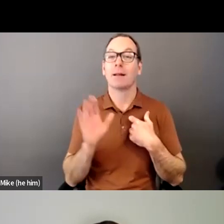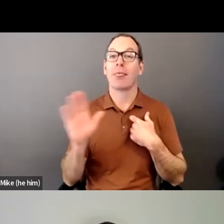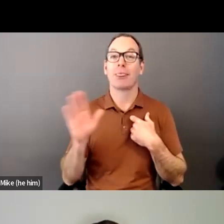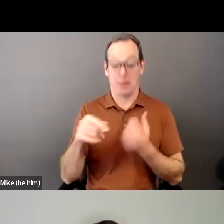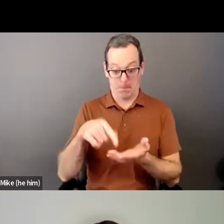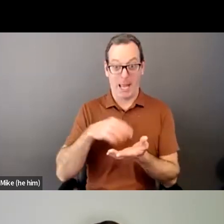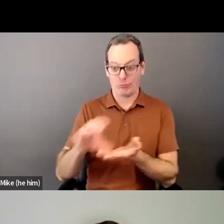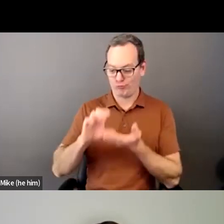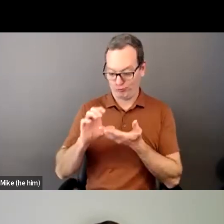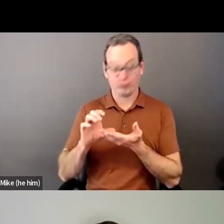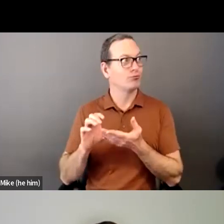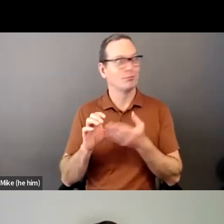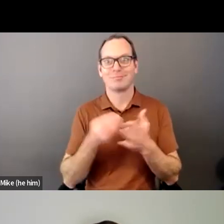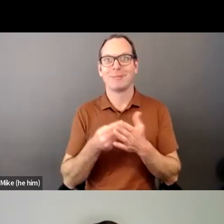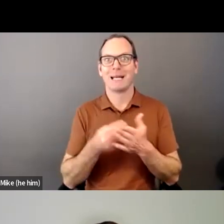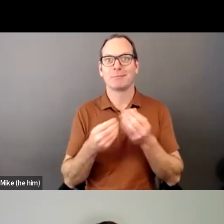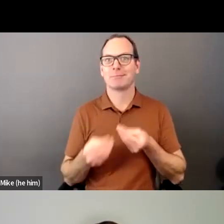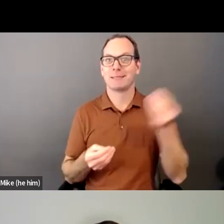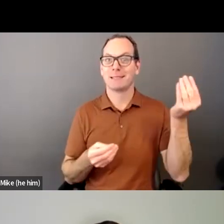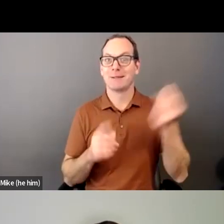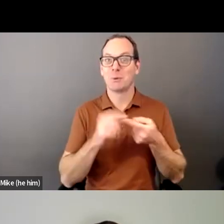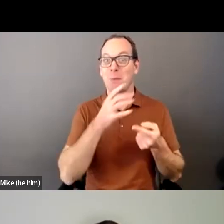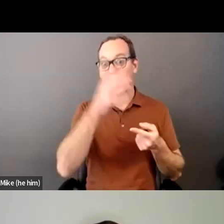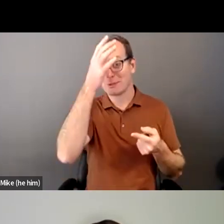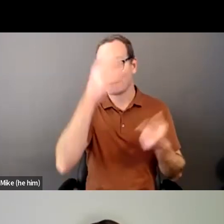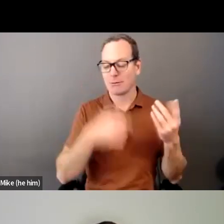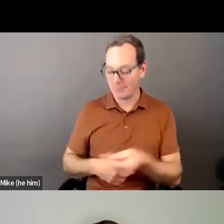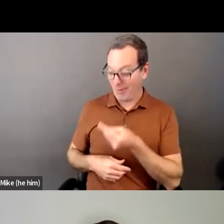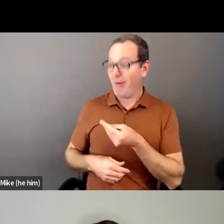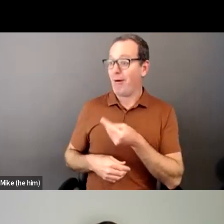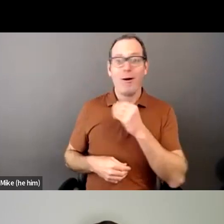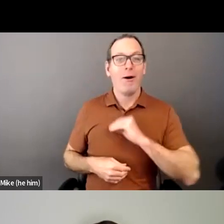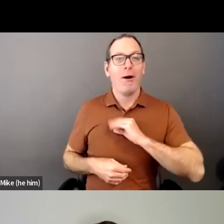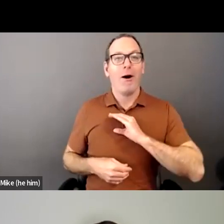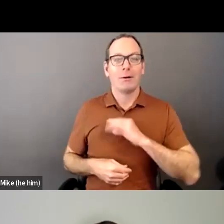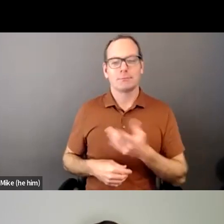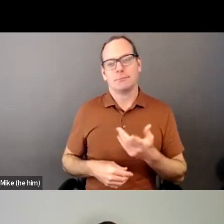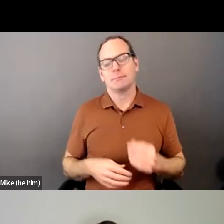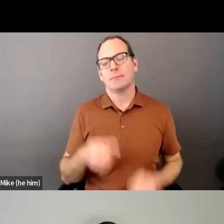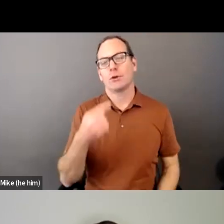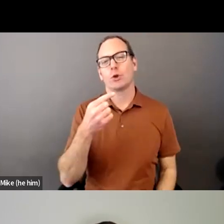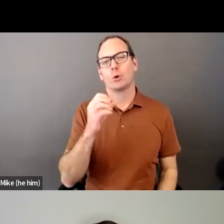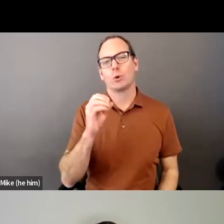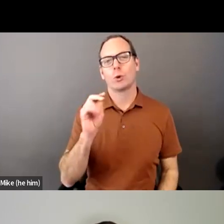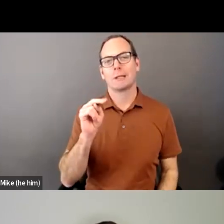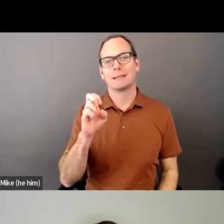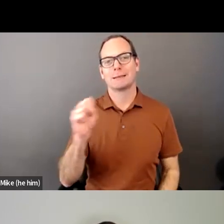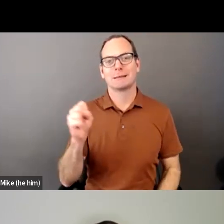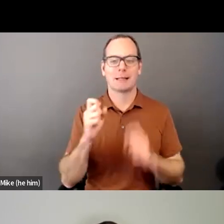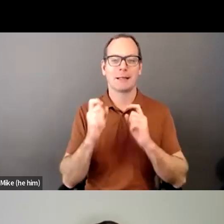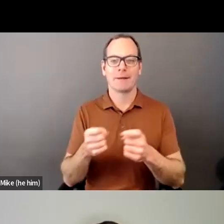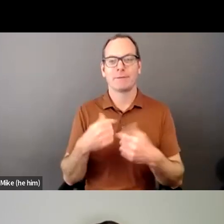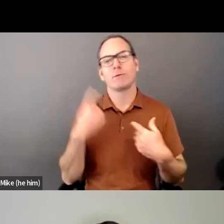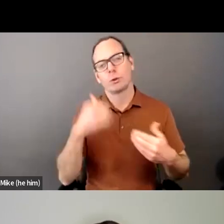give them to their parents. And it's just an incredible experience what the Goodness Gift has brought to the lives of these children, young